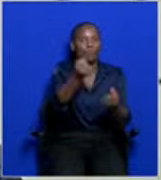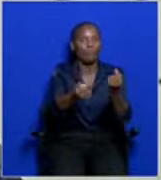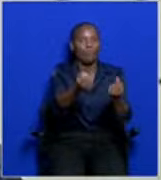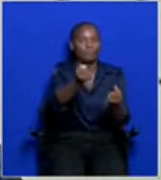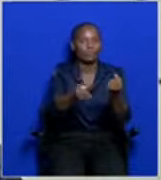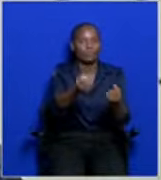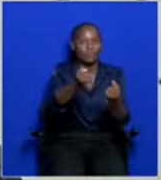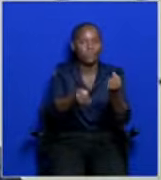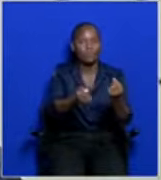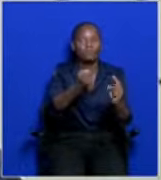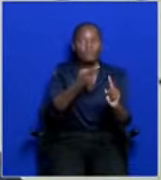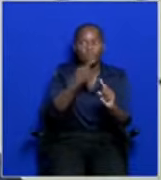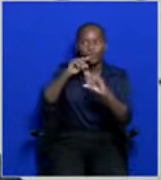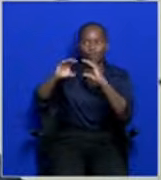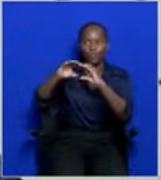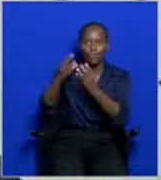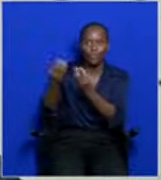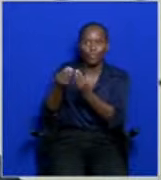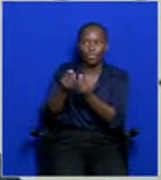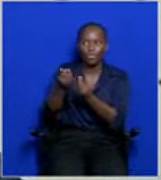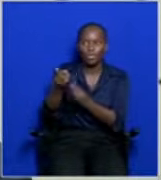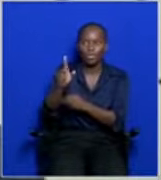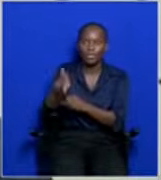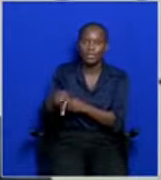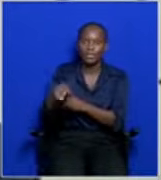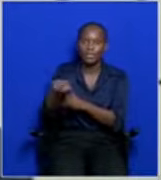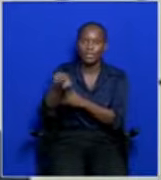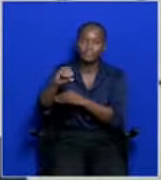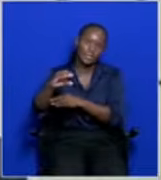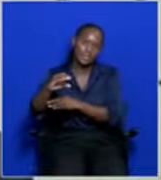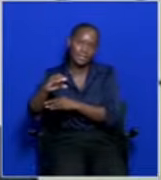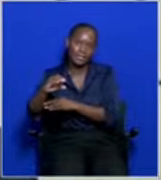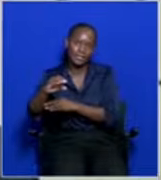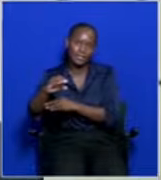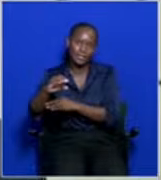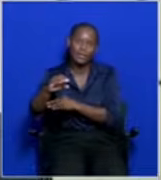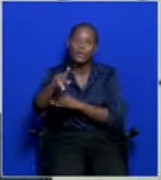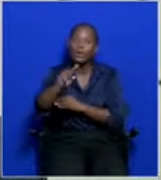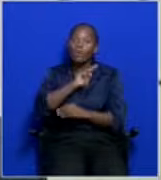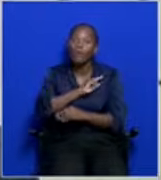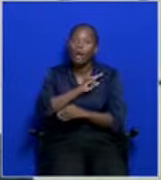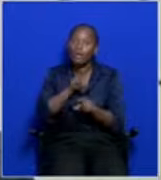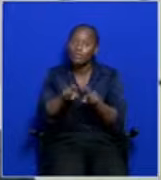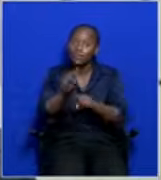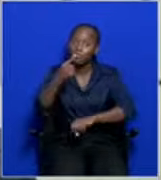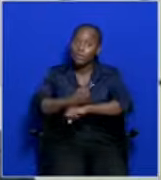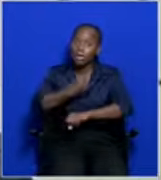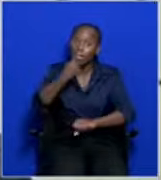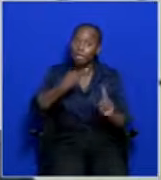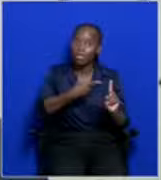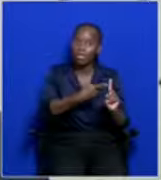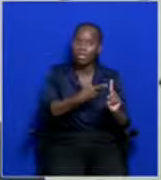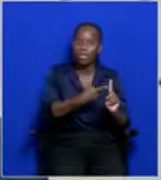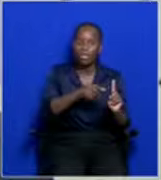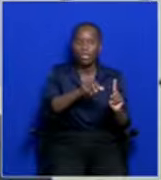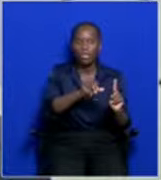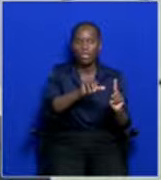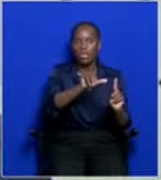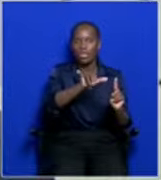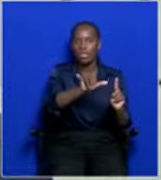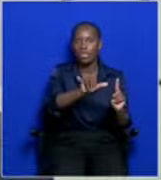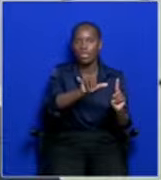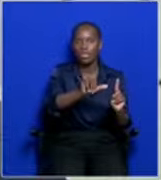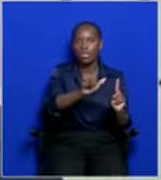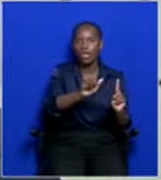when Yako Hanekom was killed, because it's when I received call that Yako has been killed, and I was